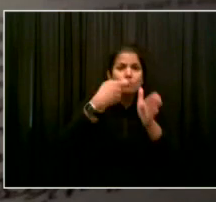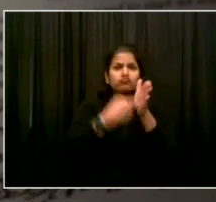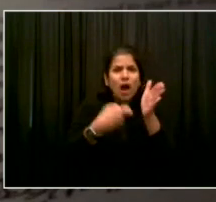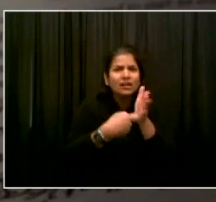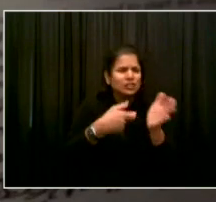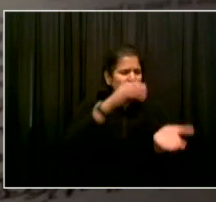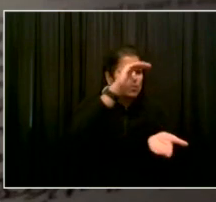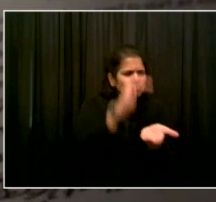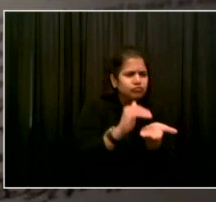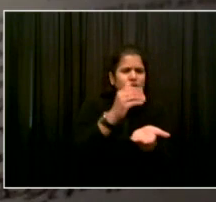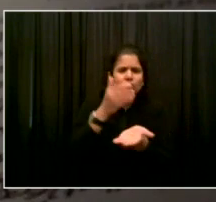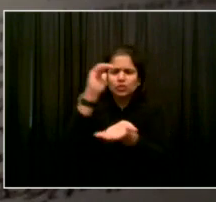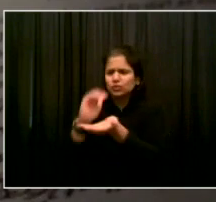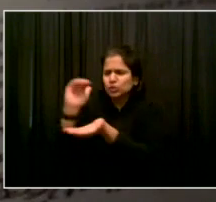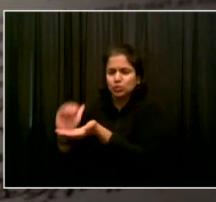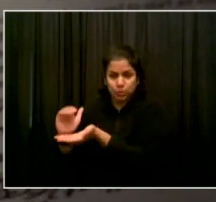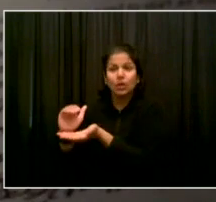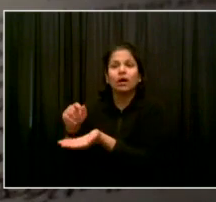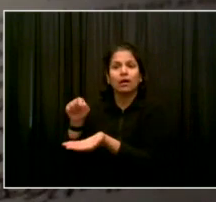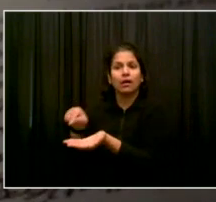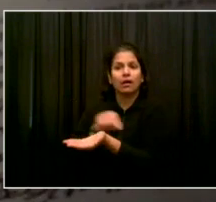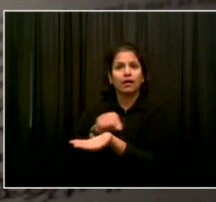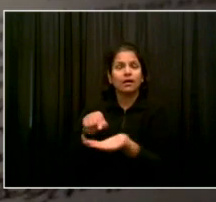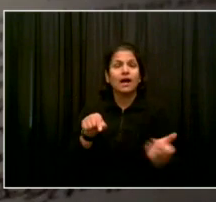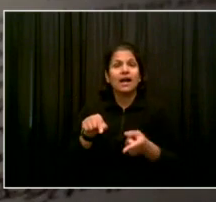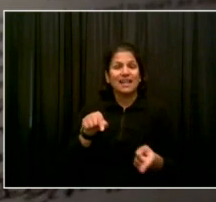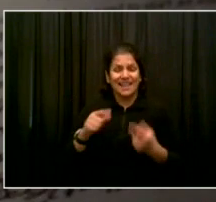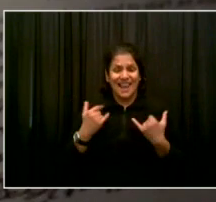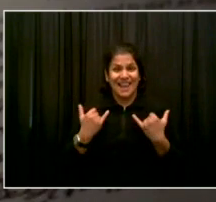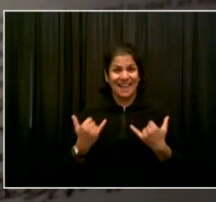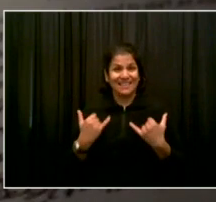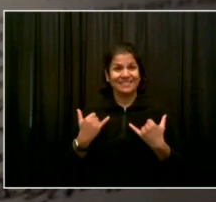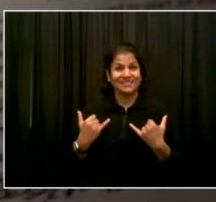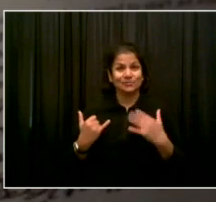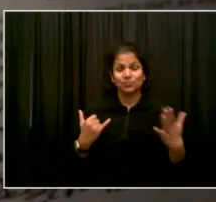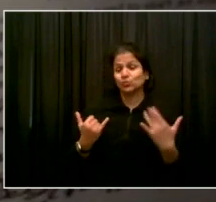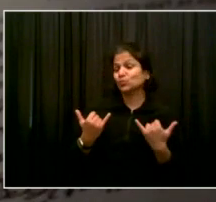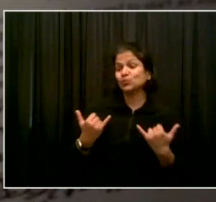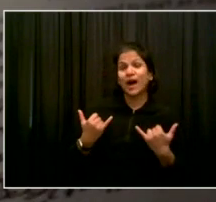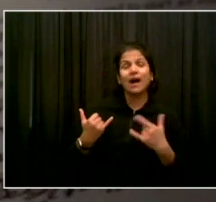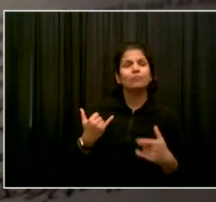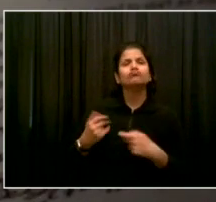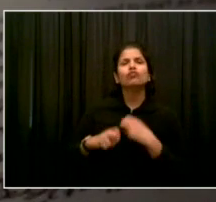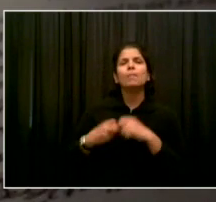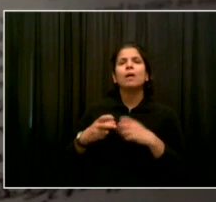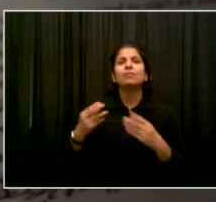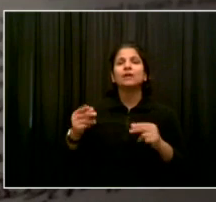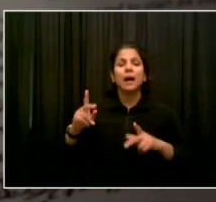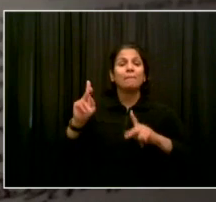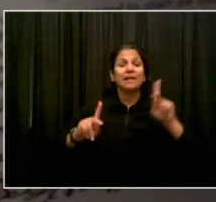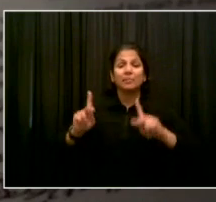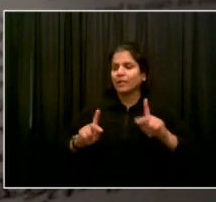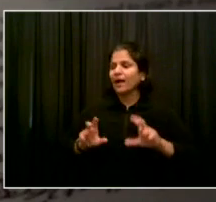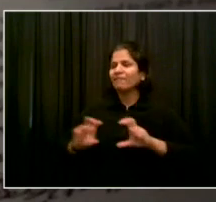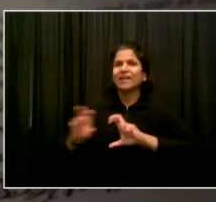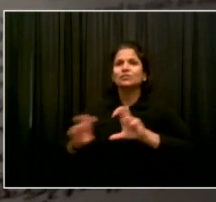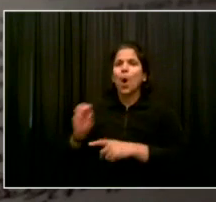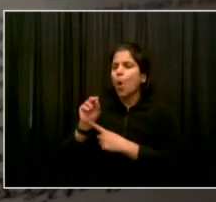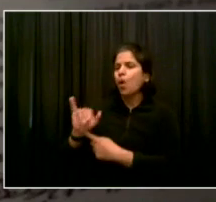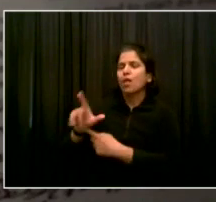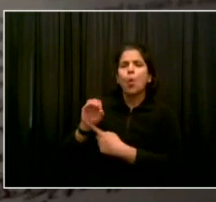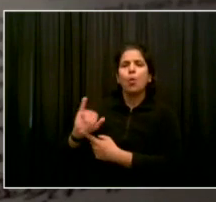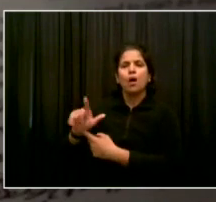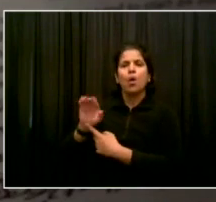a toxic combination of vested interest and inertia. And those are the two things that the city of New York is standing up to